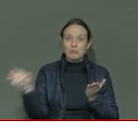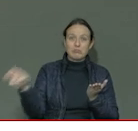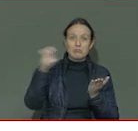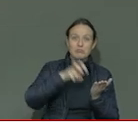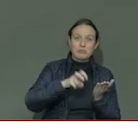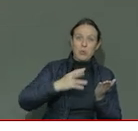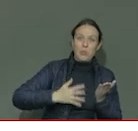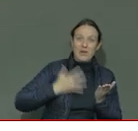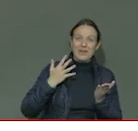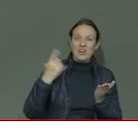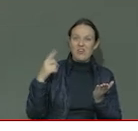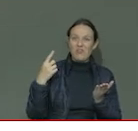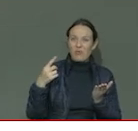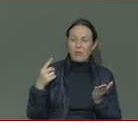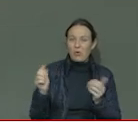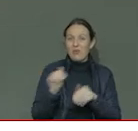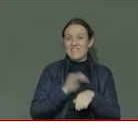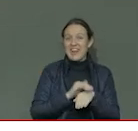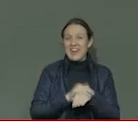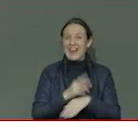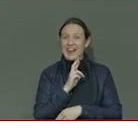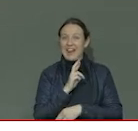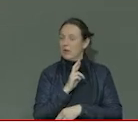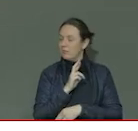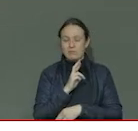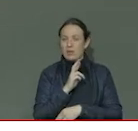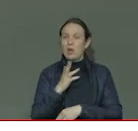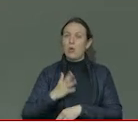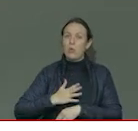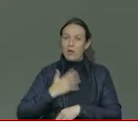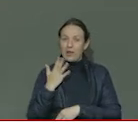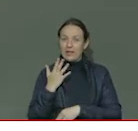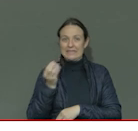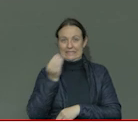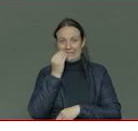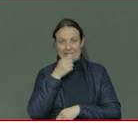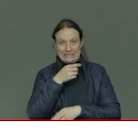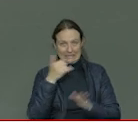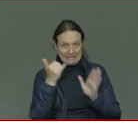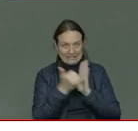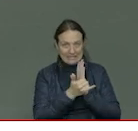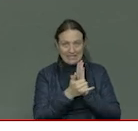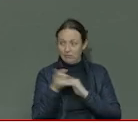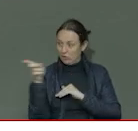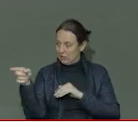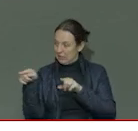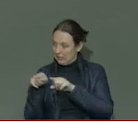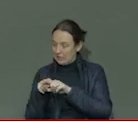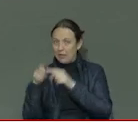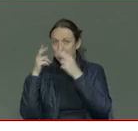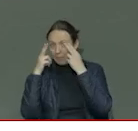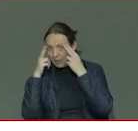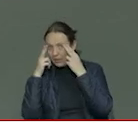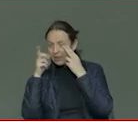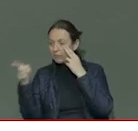to come onto the boat for companionship? What's his intention? And remember, he's also blind, probably for the same